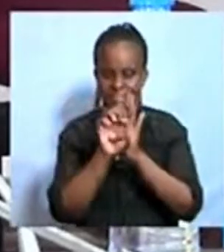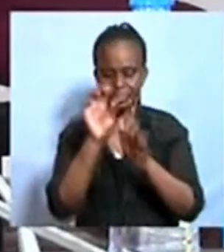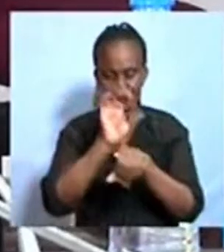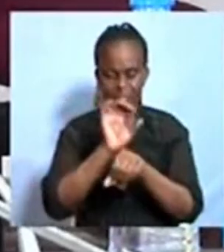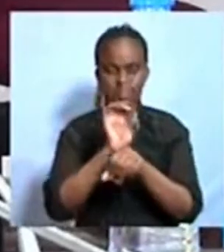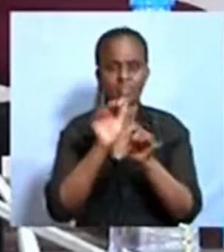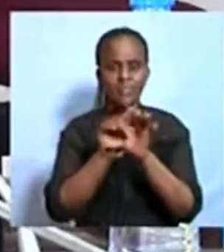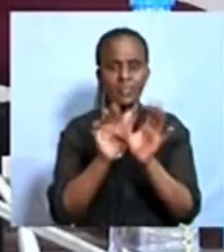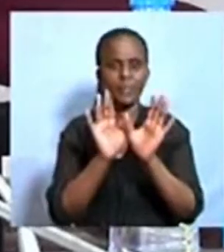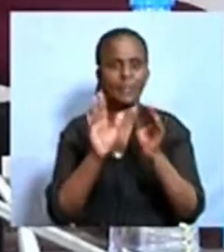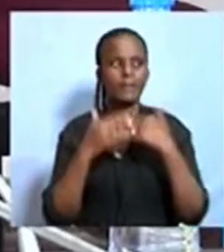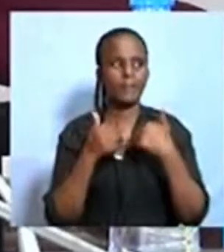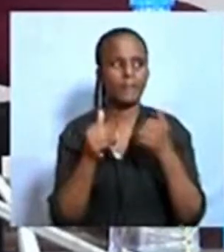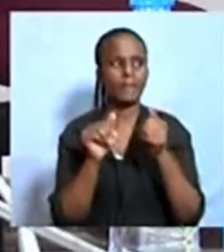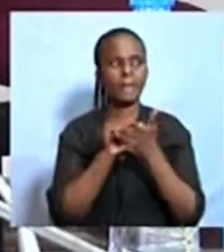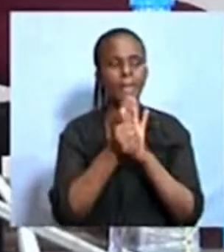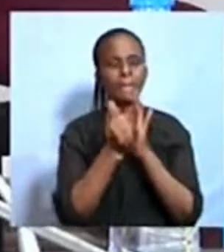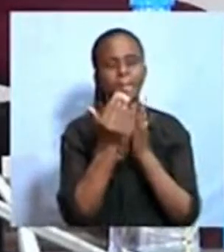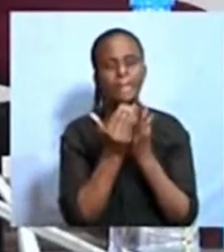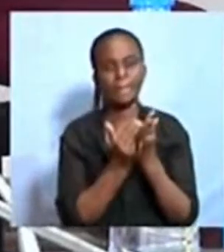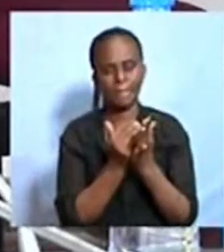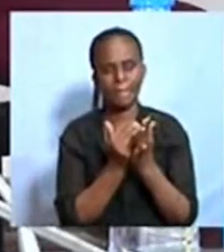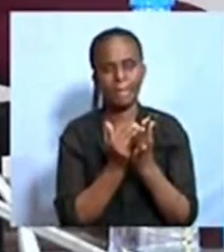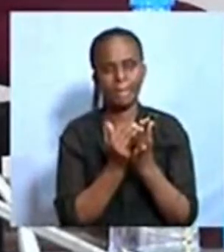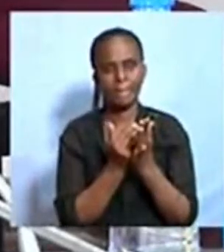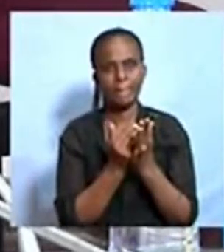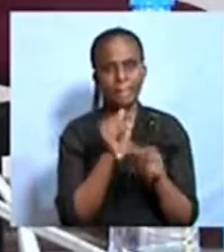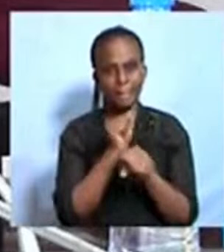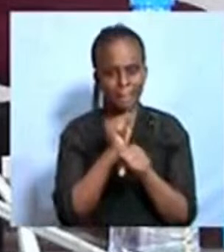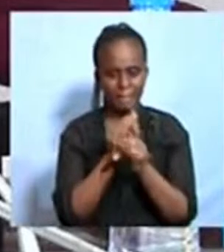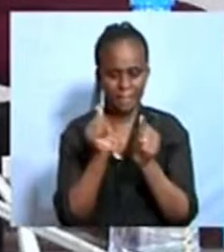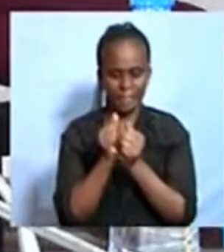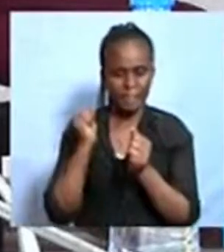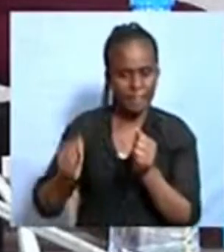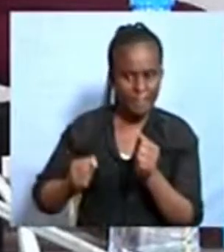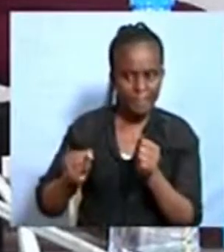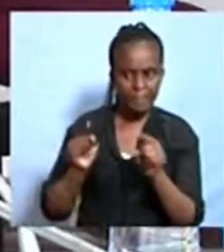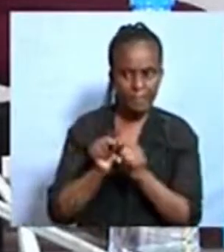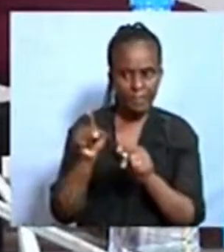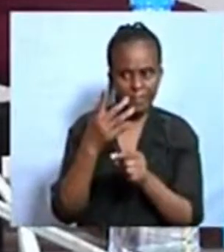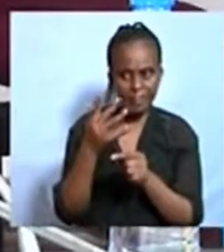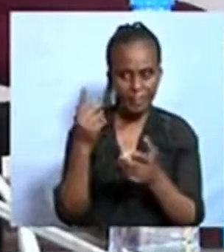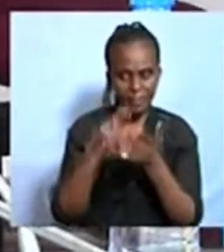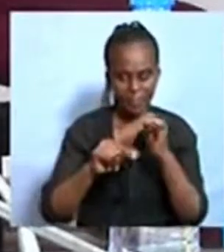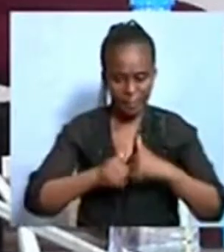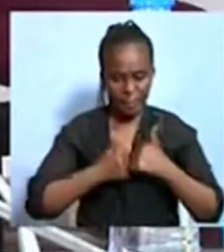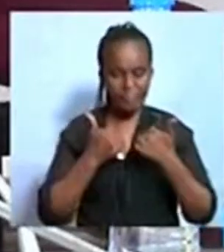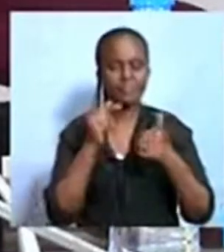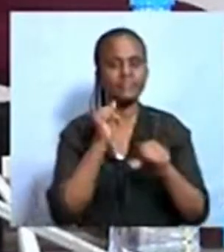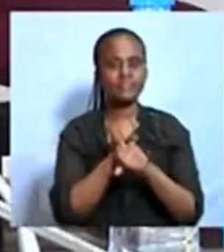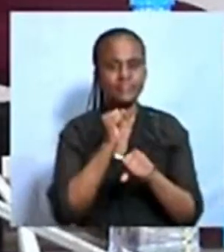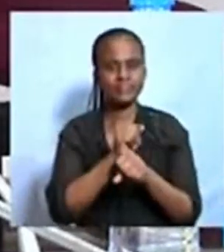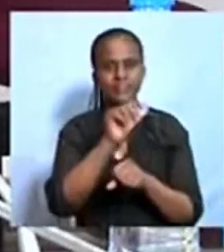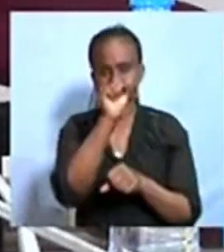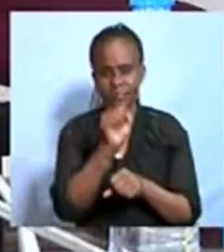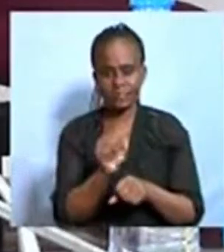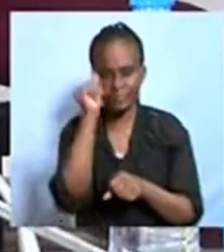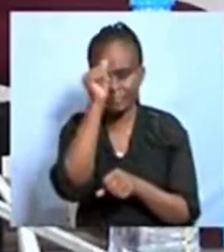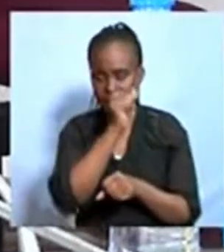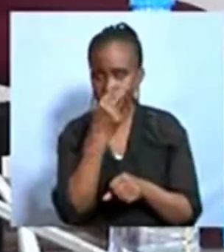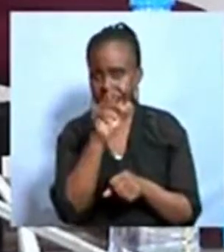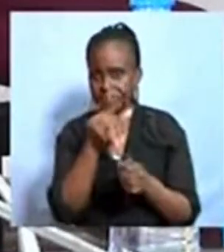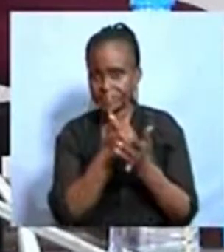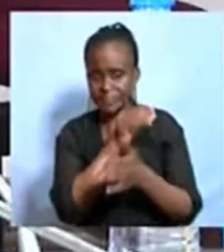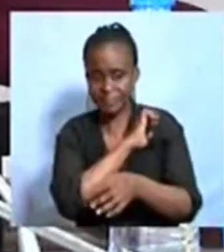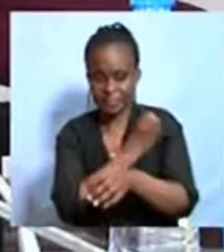in pushing the health agenda. There's a power in working with traditional leaders, and I think this is something that we're currently doing as SAFEDs. You should see how